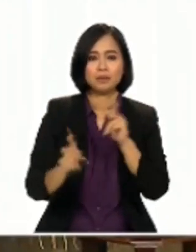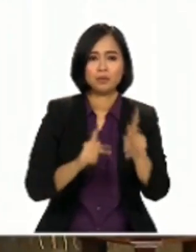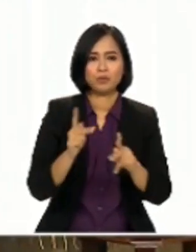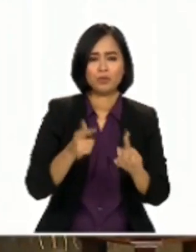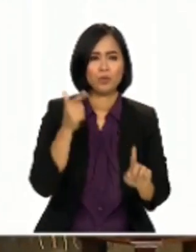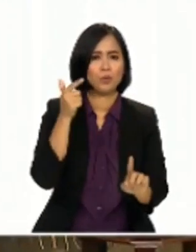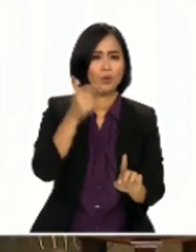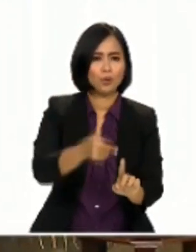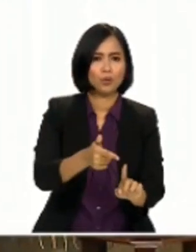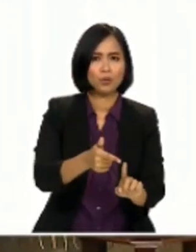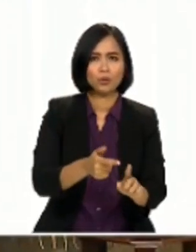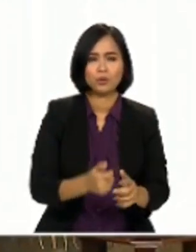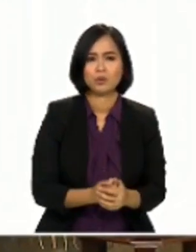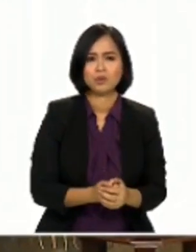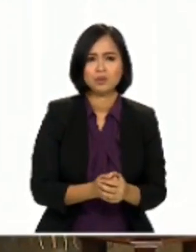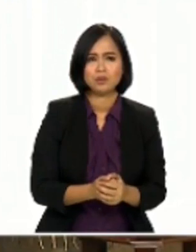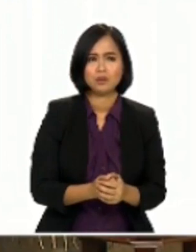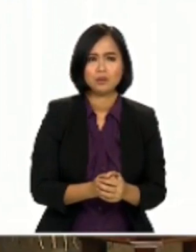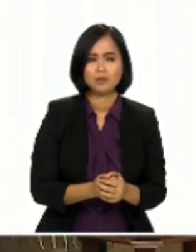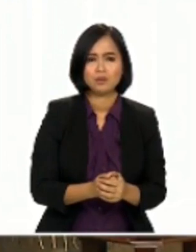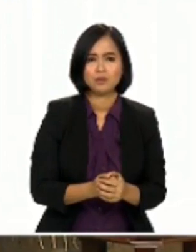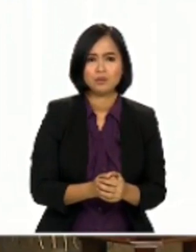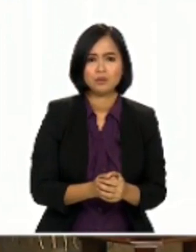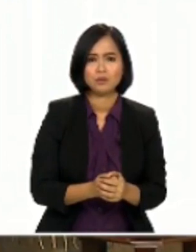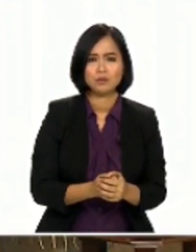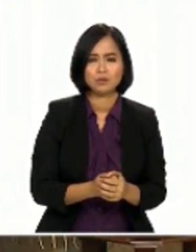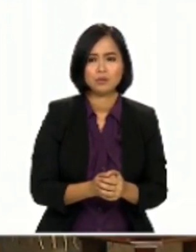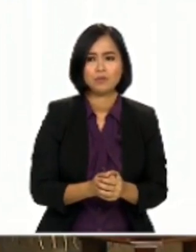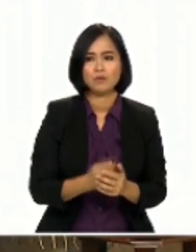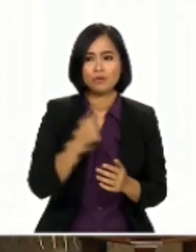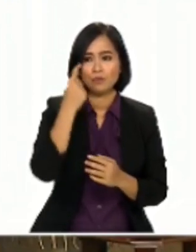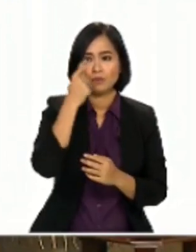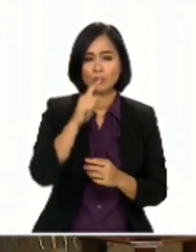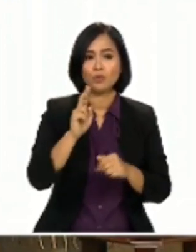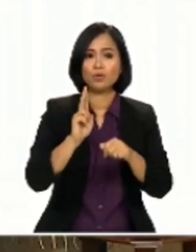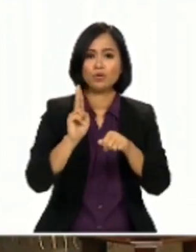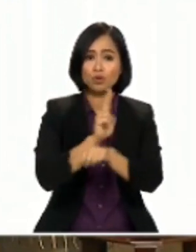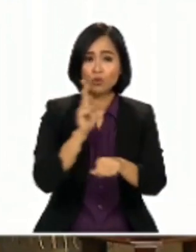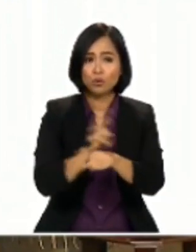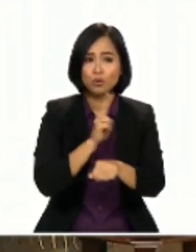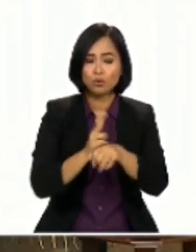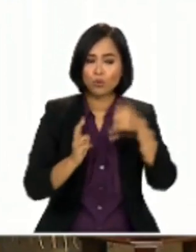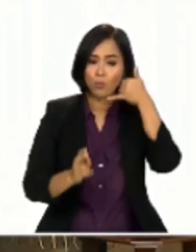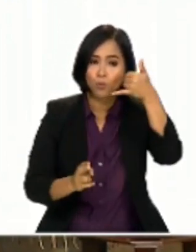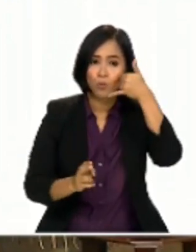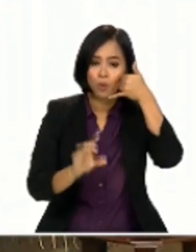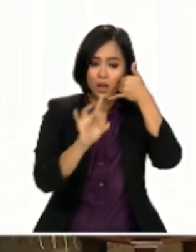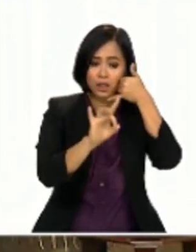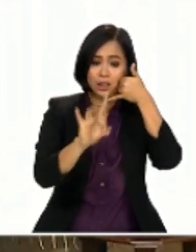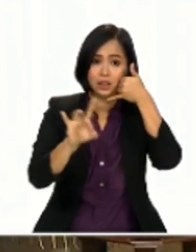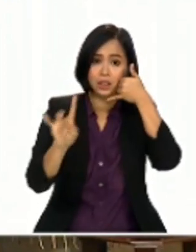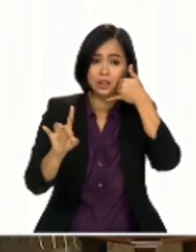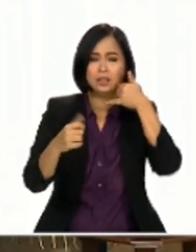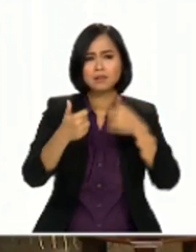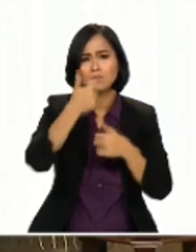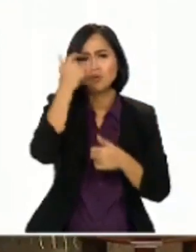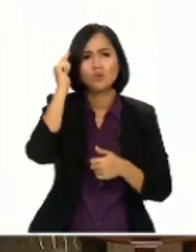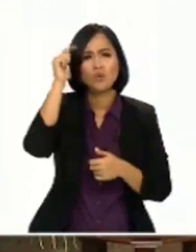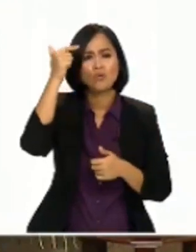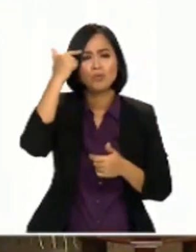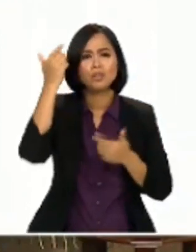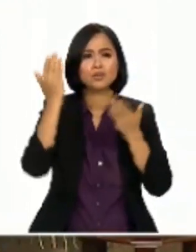goal is for our people to be freed from using these hotlines because government service